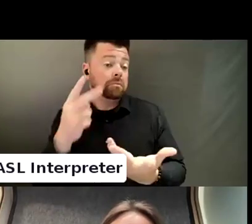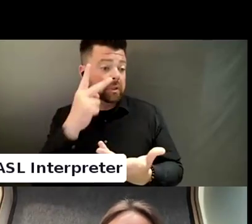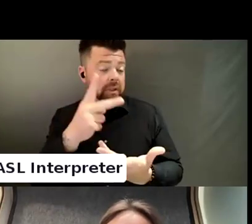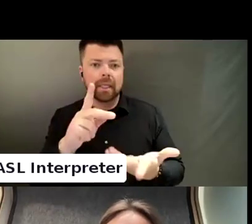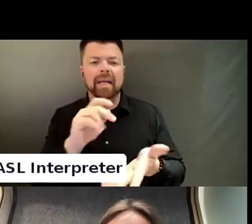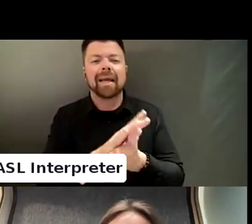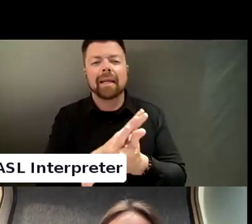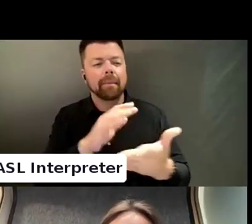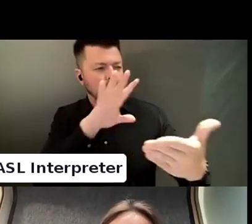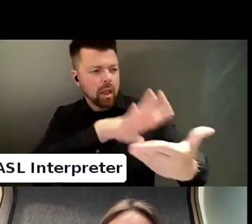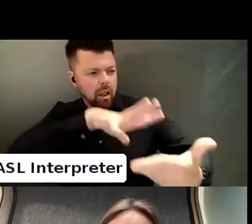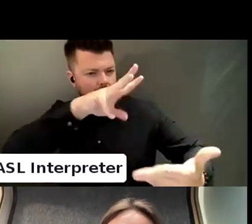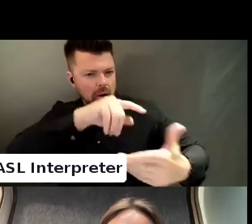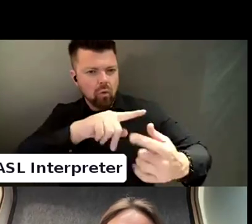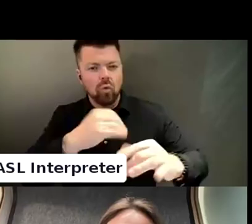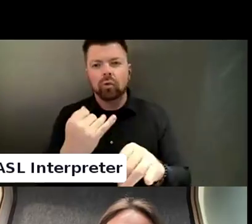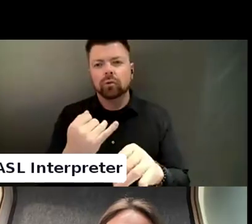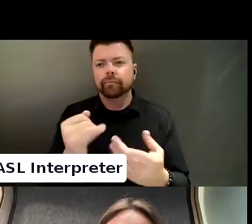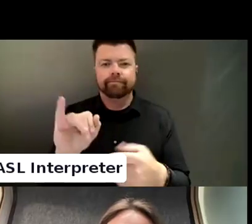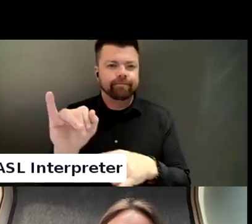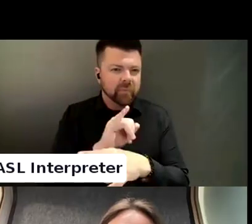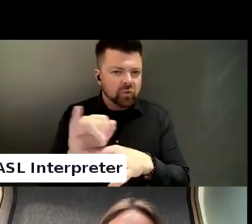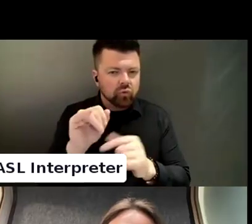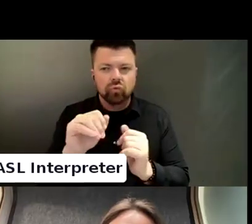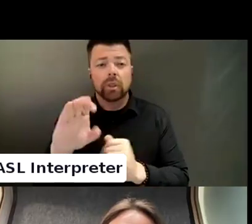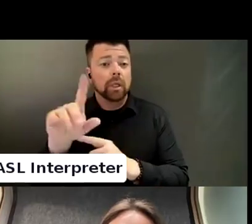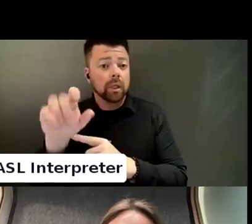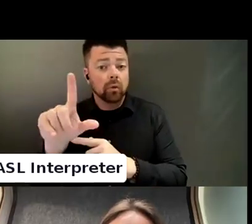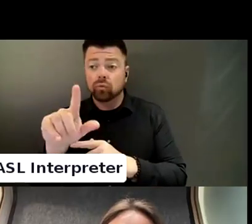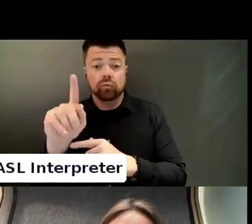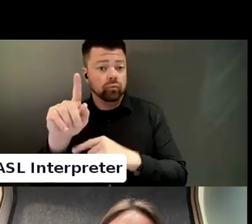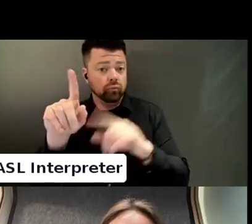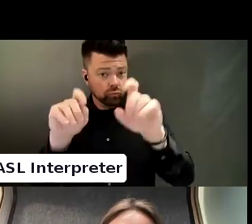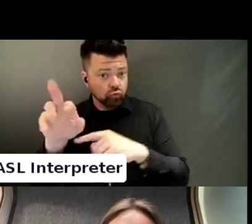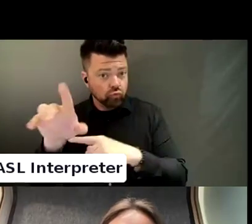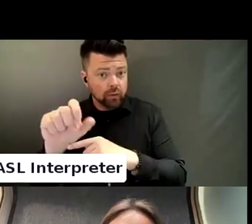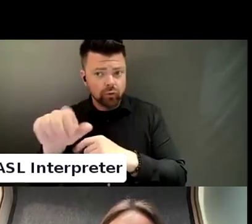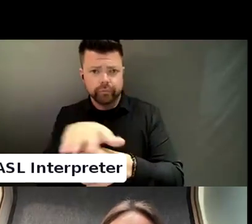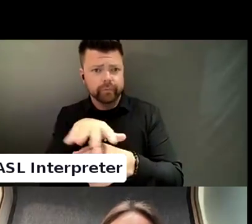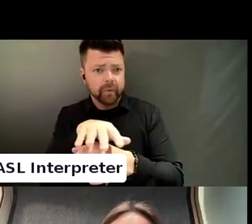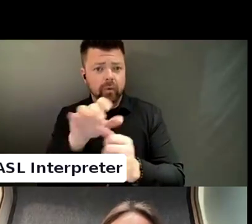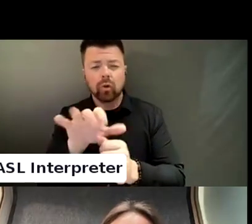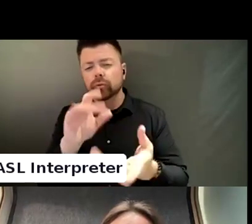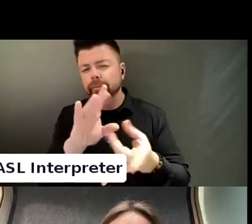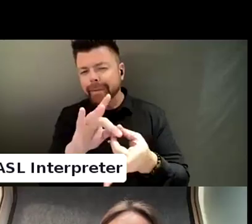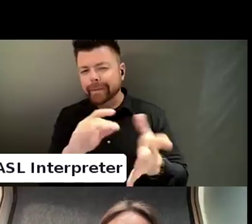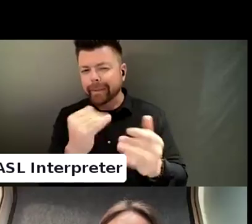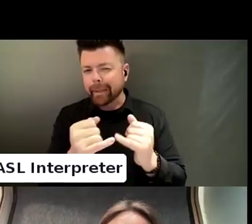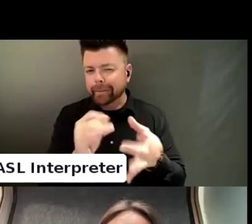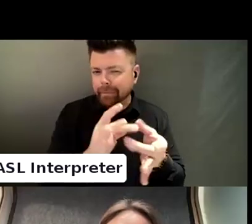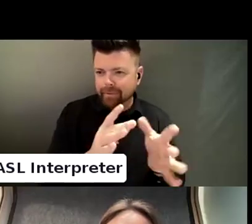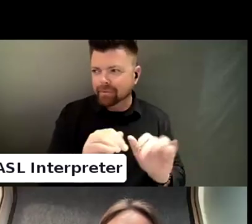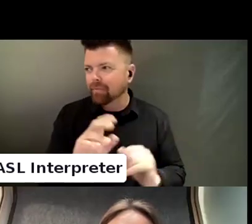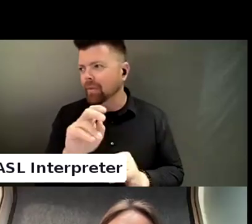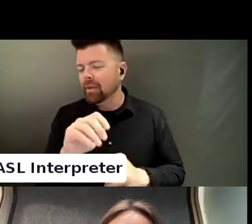or industry based clinical trials that are available in your area. I think the last thing that I'll say is, Nurse Linda, you,